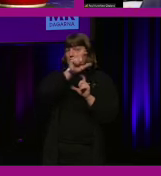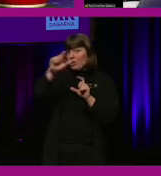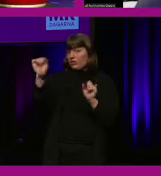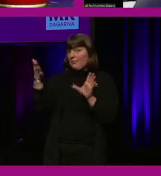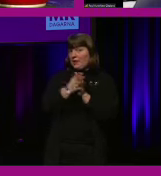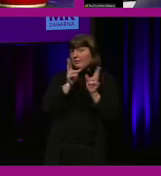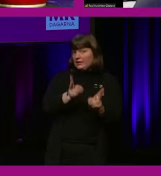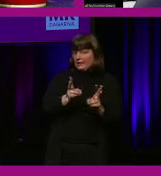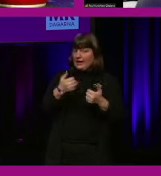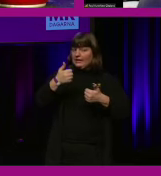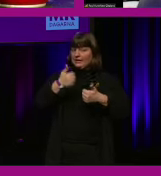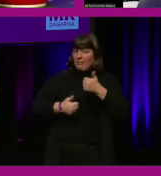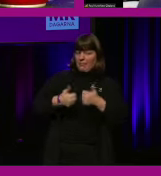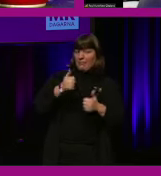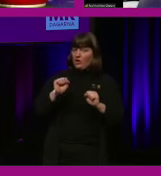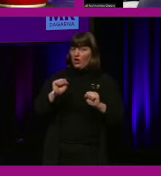site of struggle.